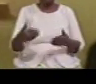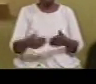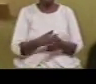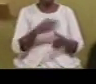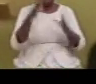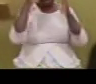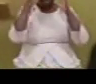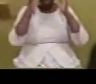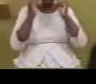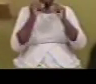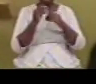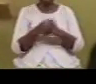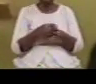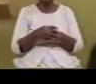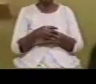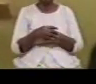experience.